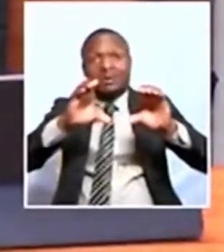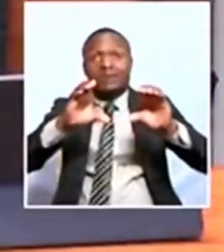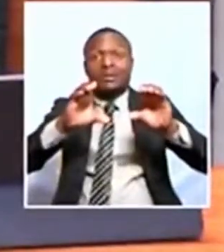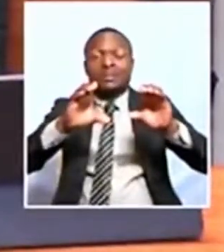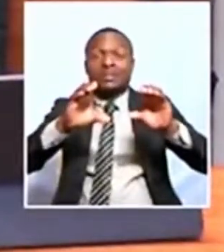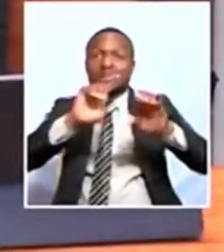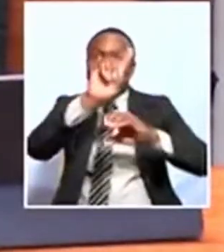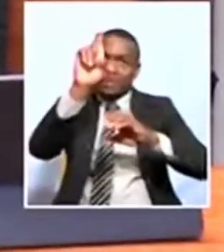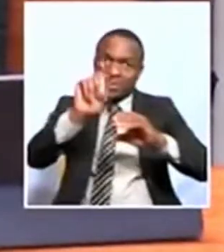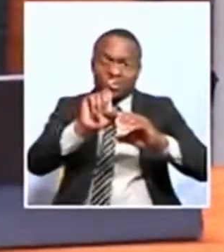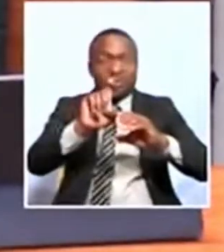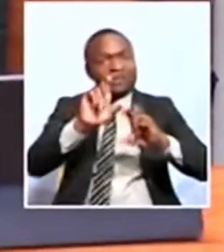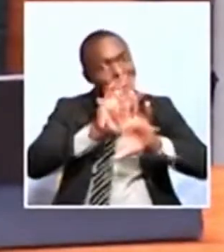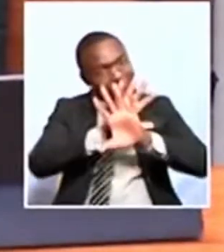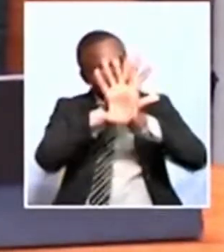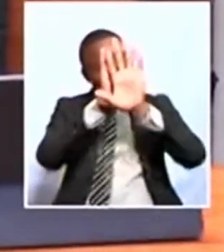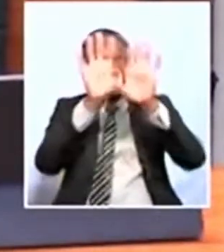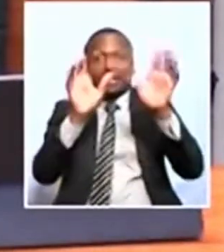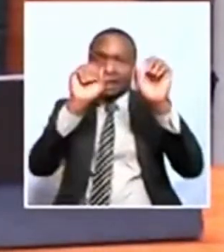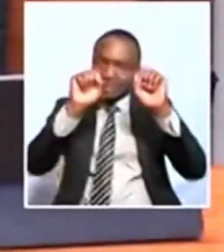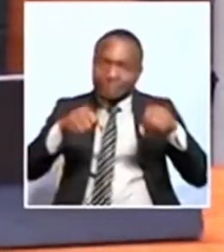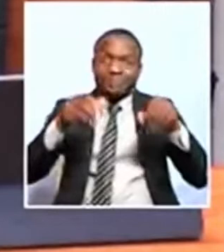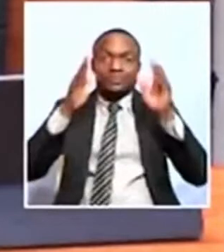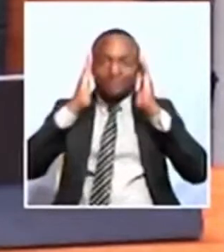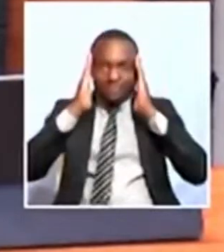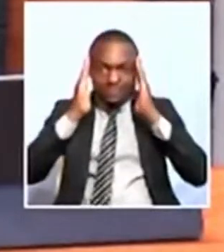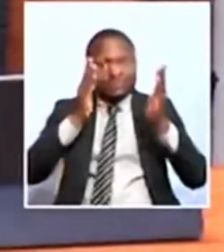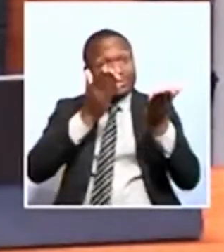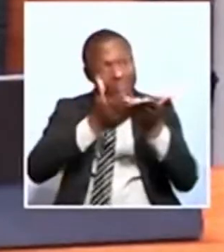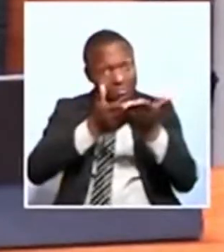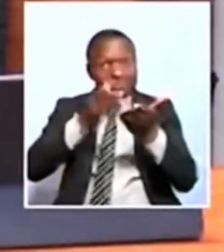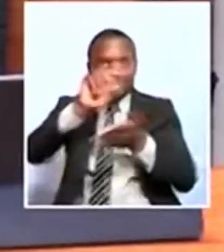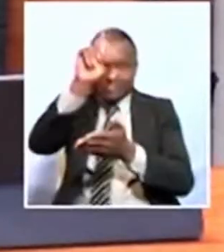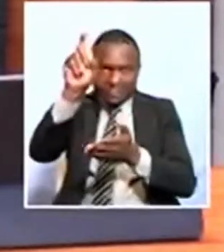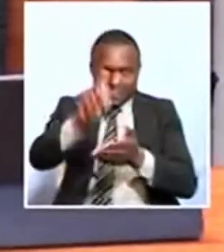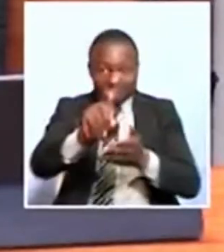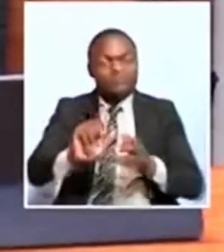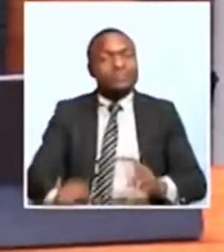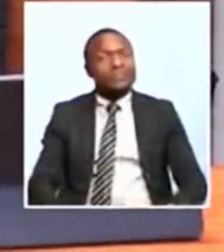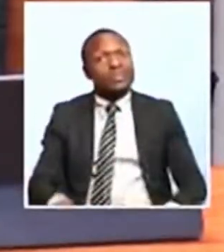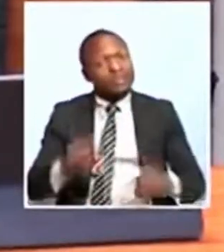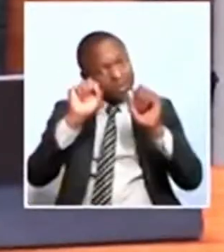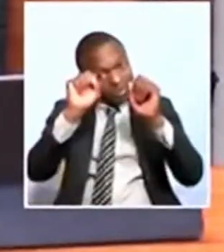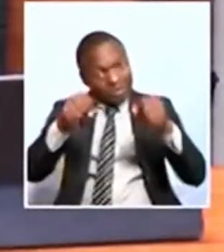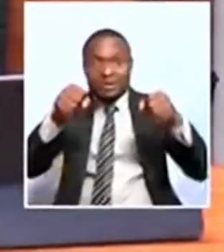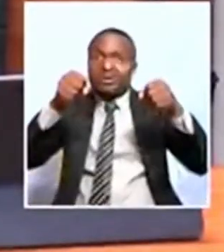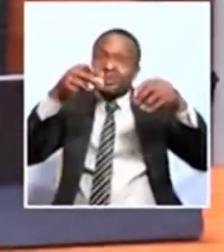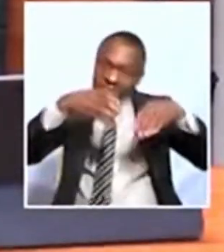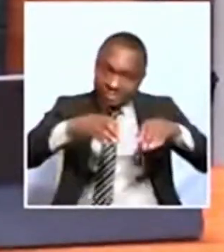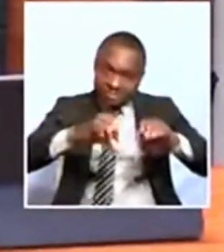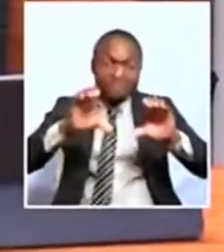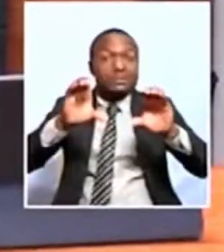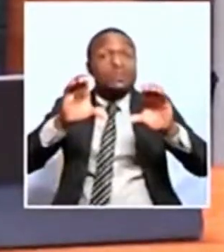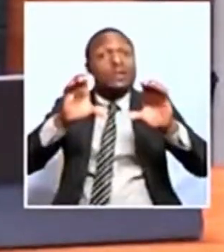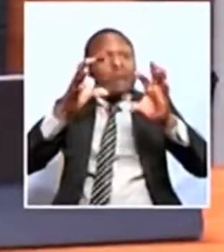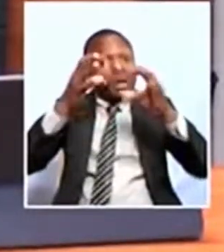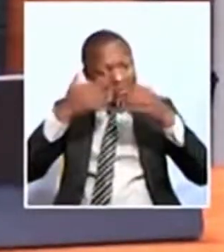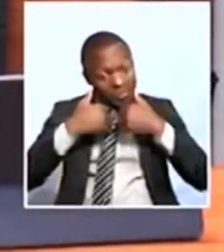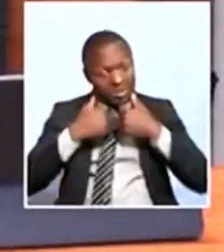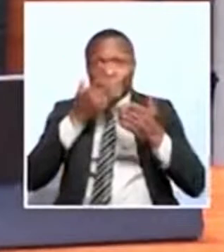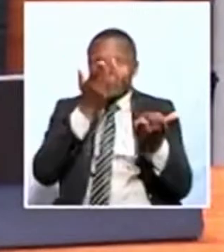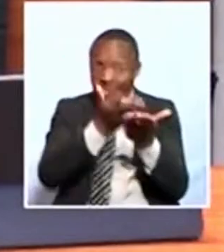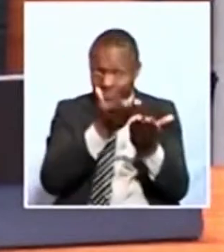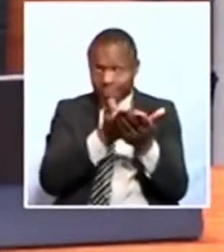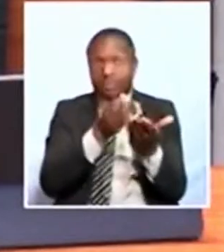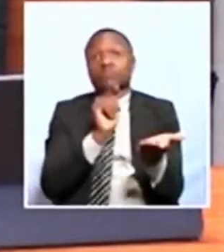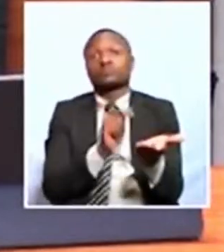straightforward. Can we concentrate on this question so that we make progress? Because we've got a motion before